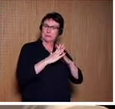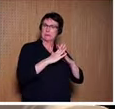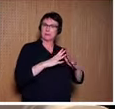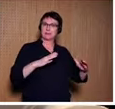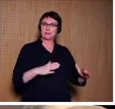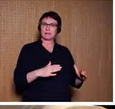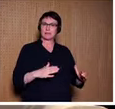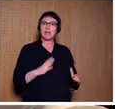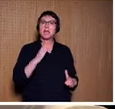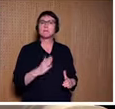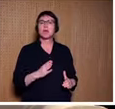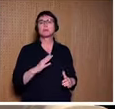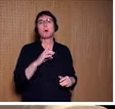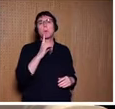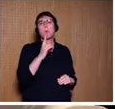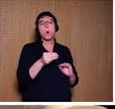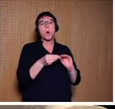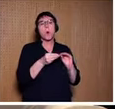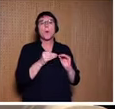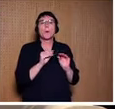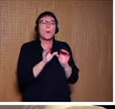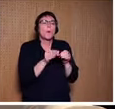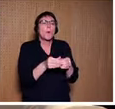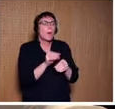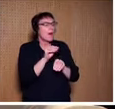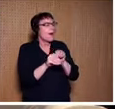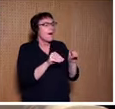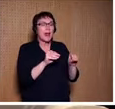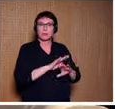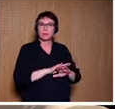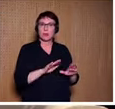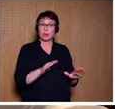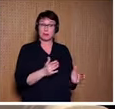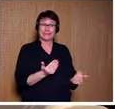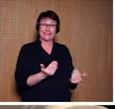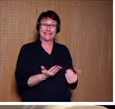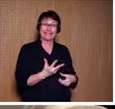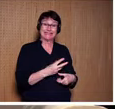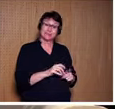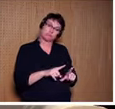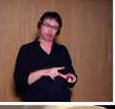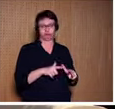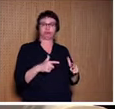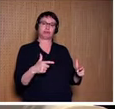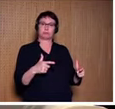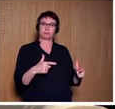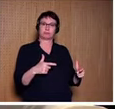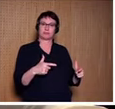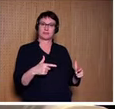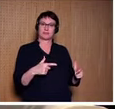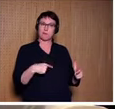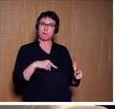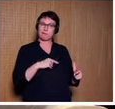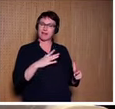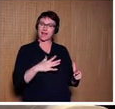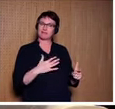individual grassroots organizations, but thinking about how we create spaces and mechanisms which are